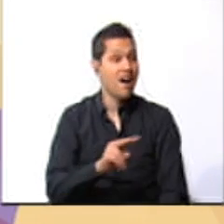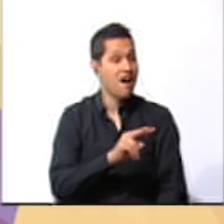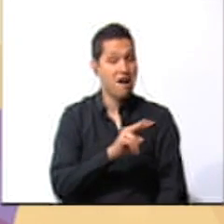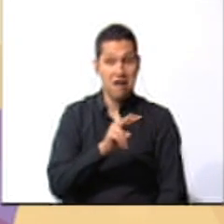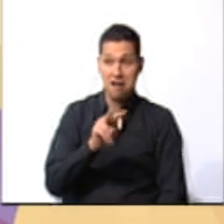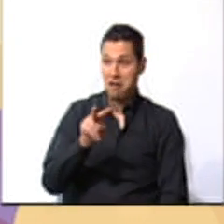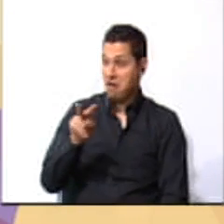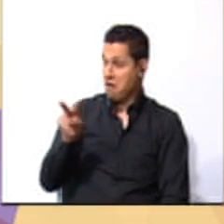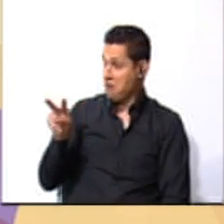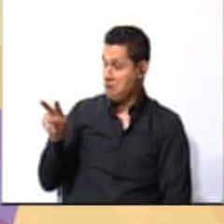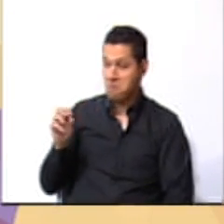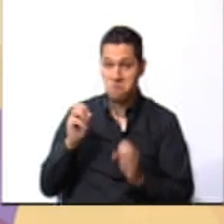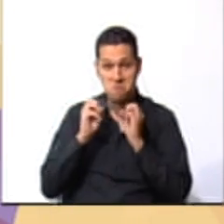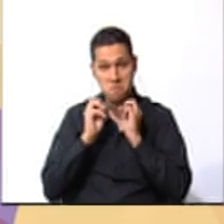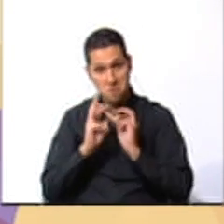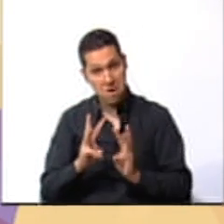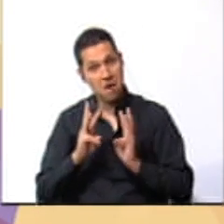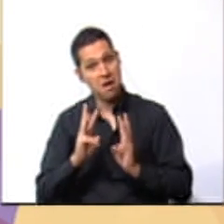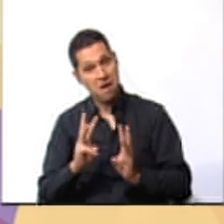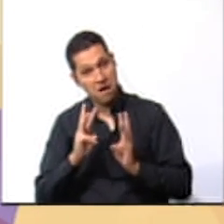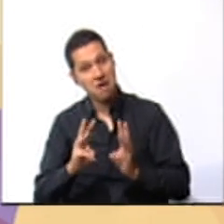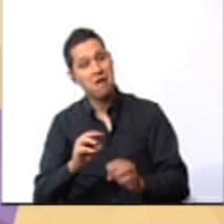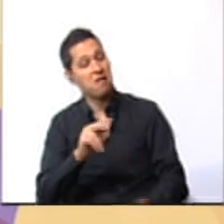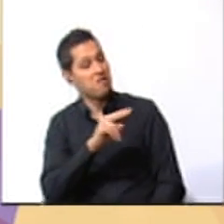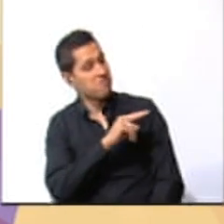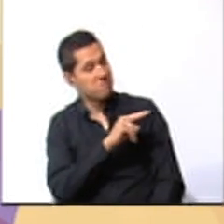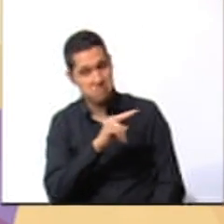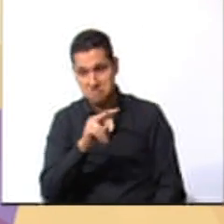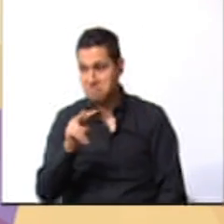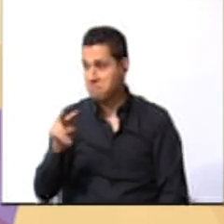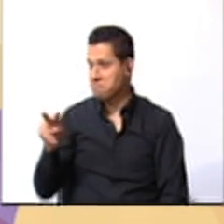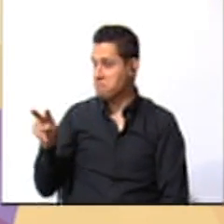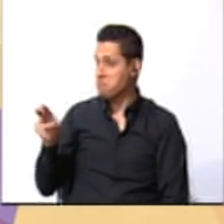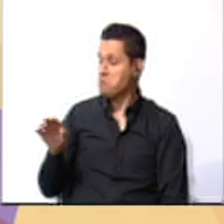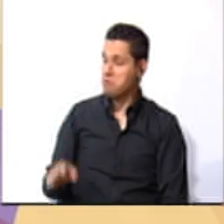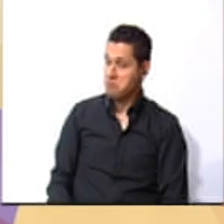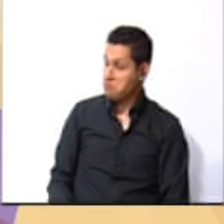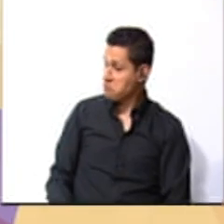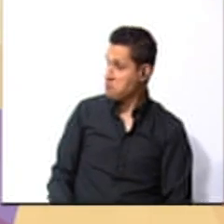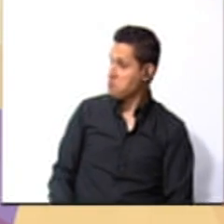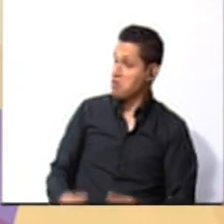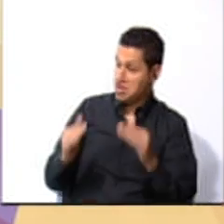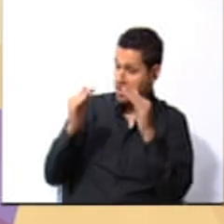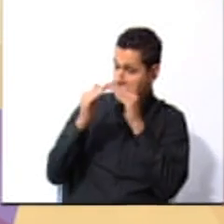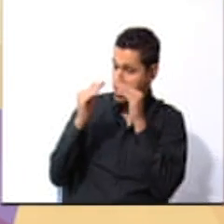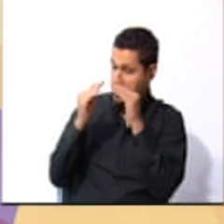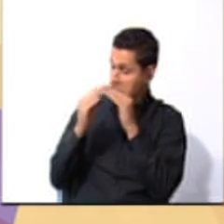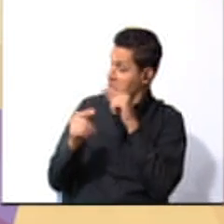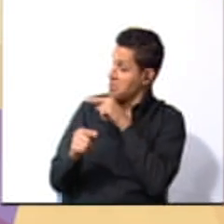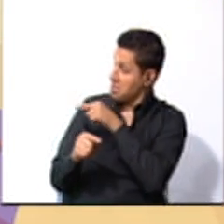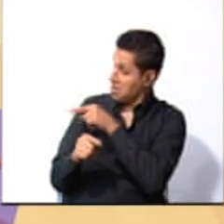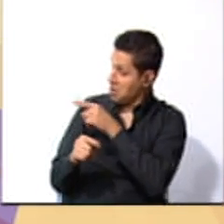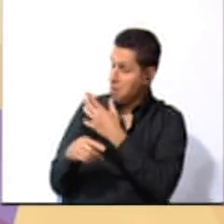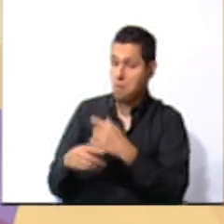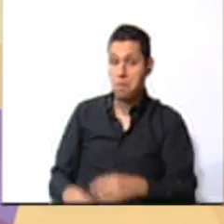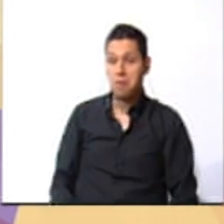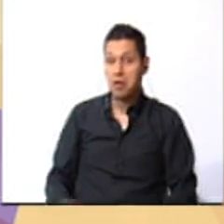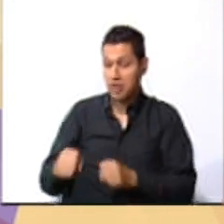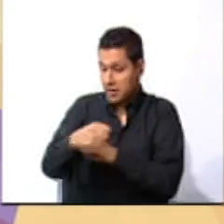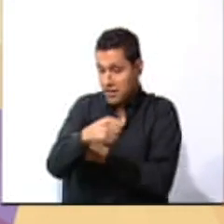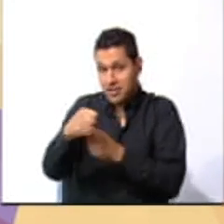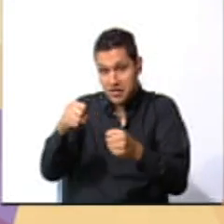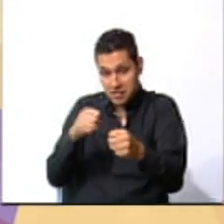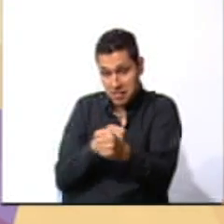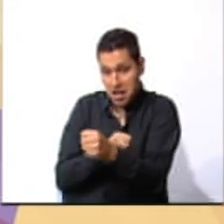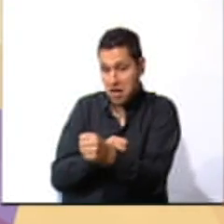Oh, wow, Jack. This is your living room. Estamos en la